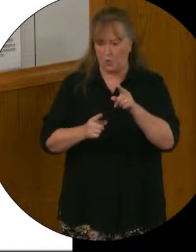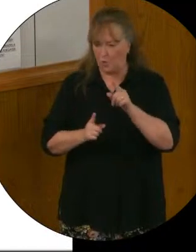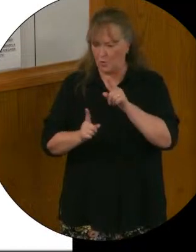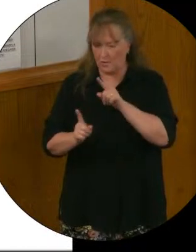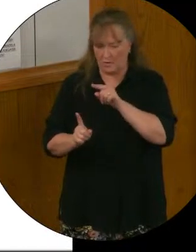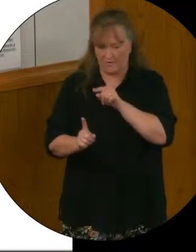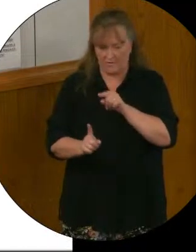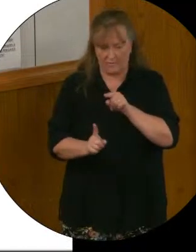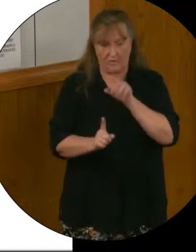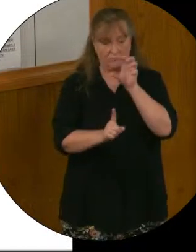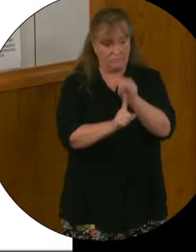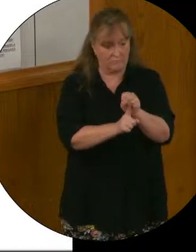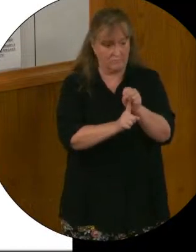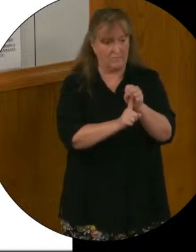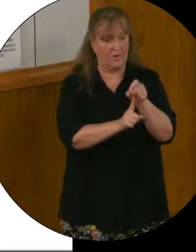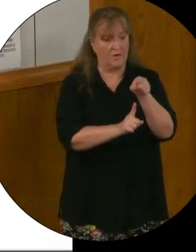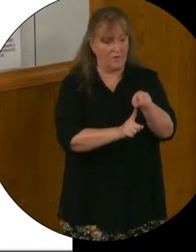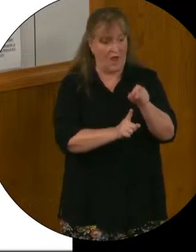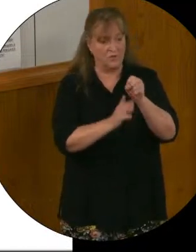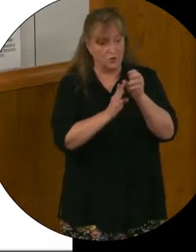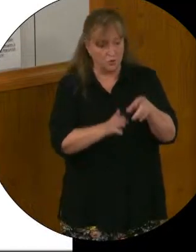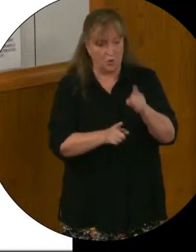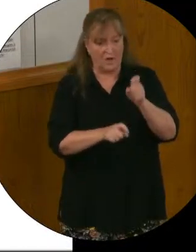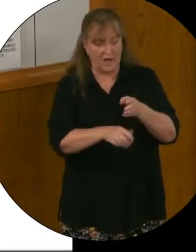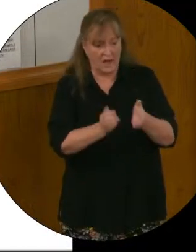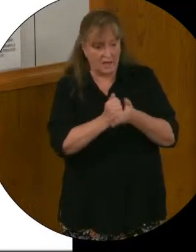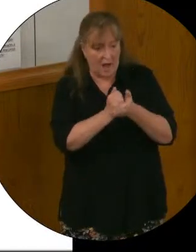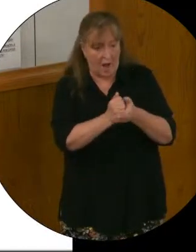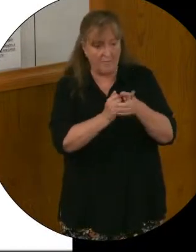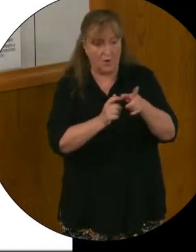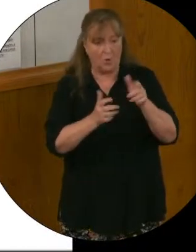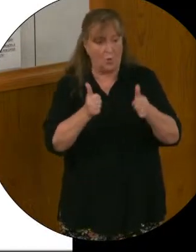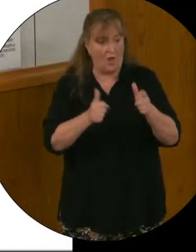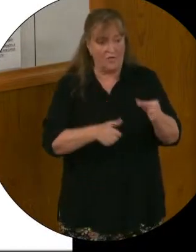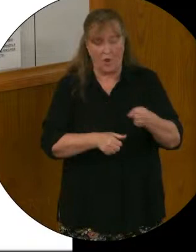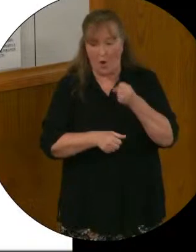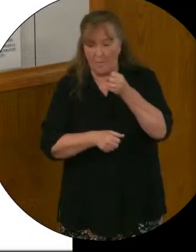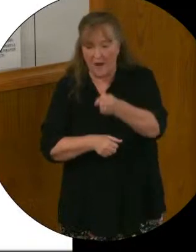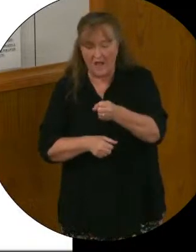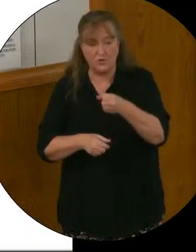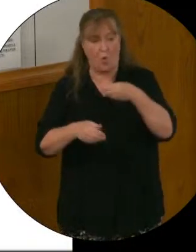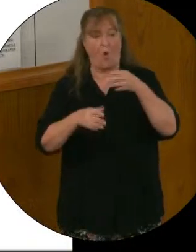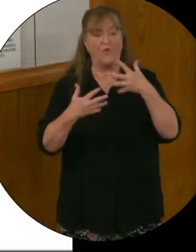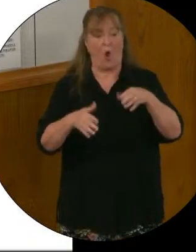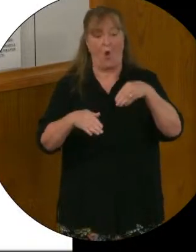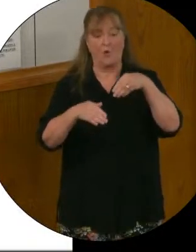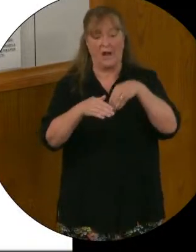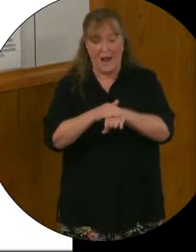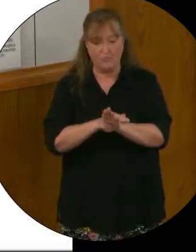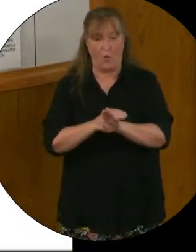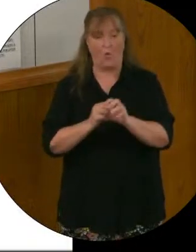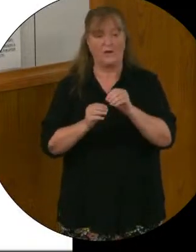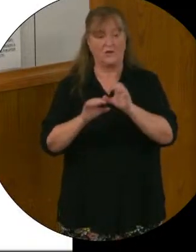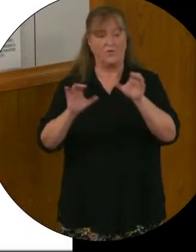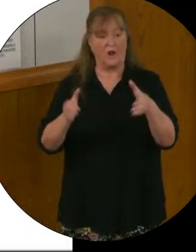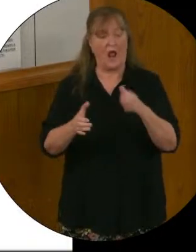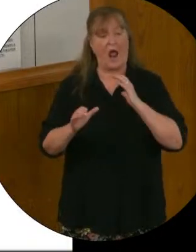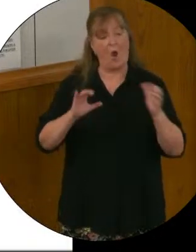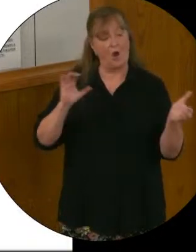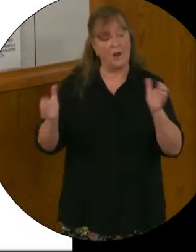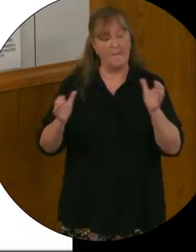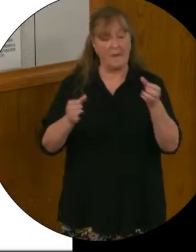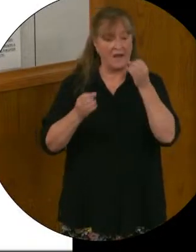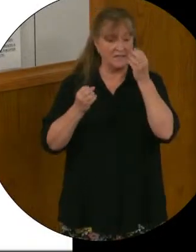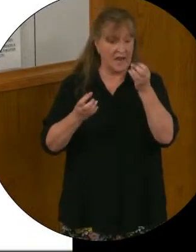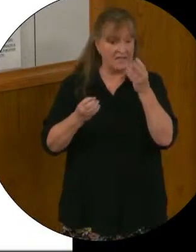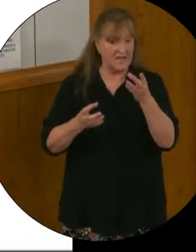student, whether they're placed or whether they are enrolled in a class. Our comparison data is mixed.